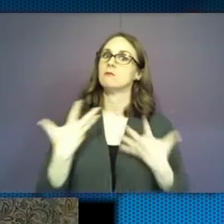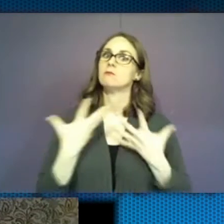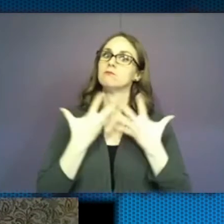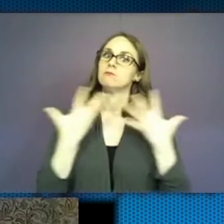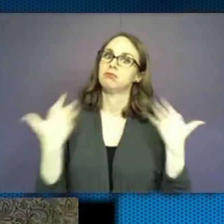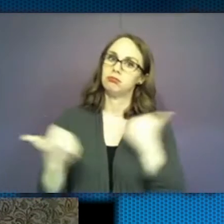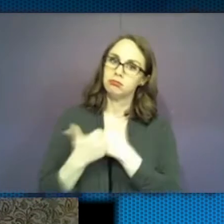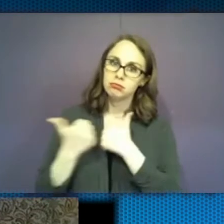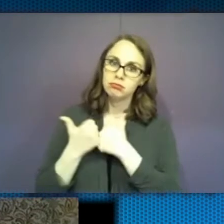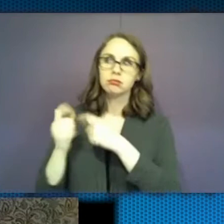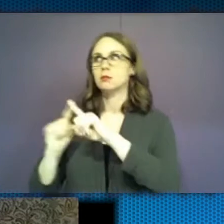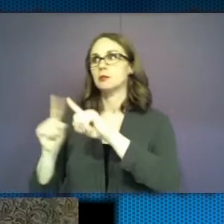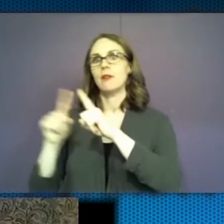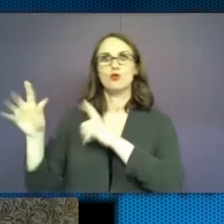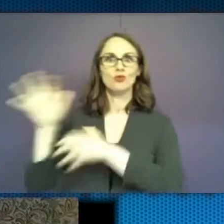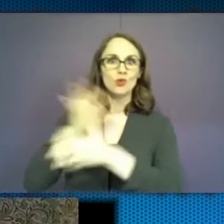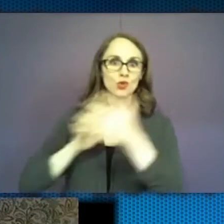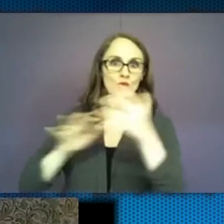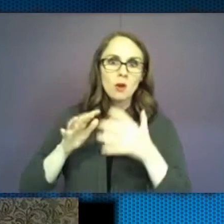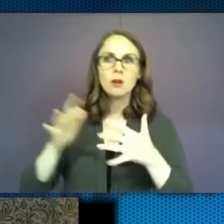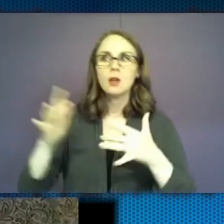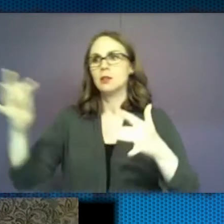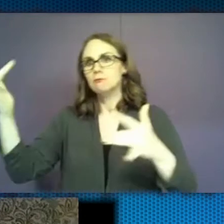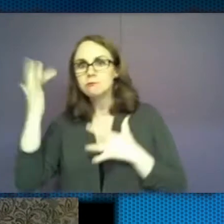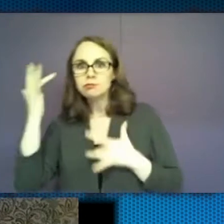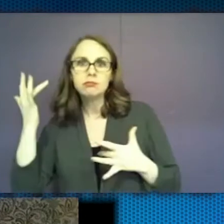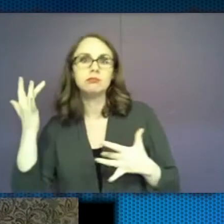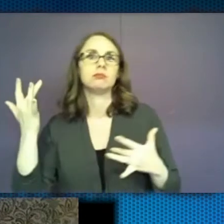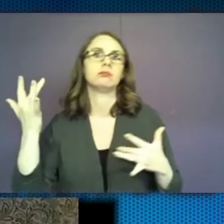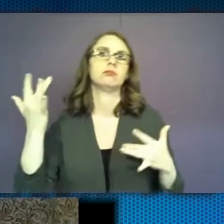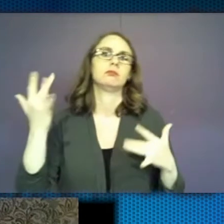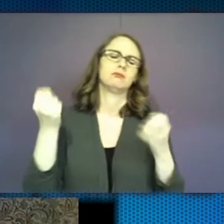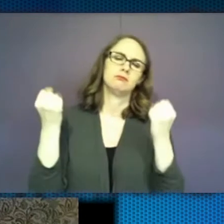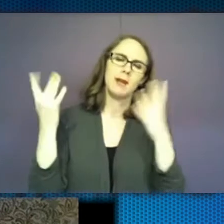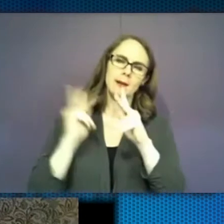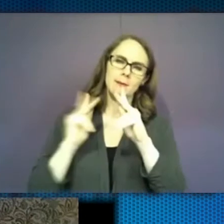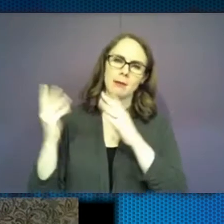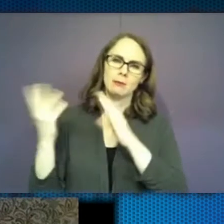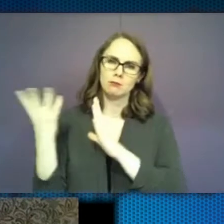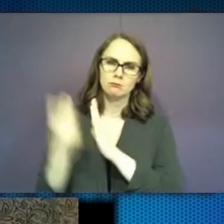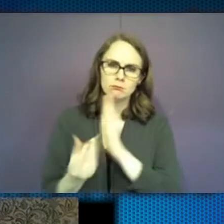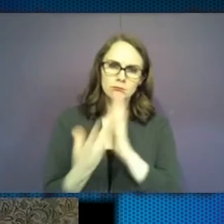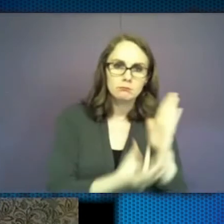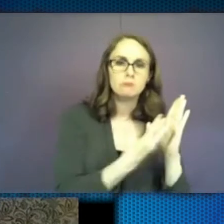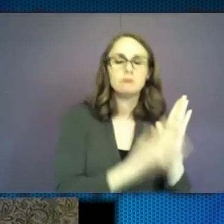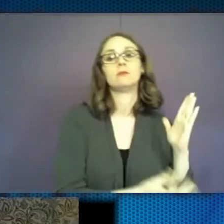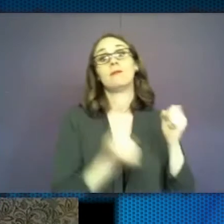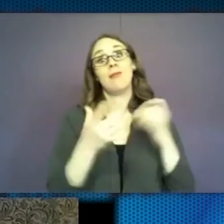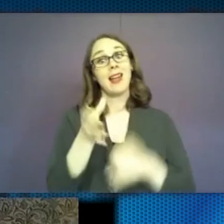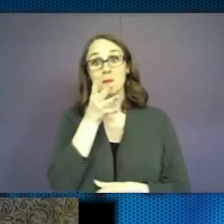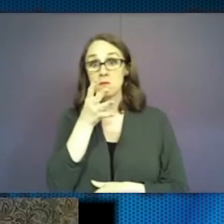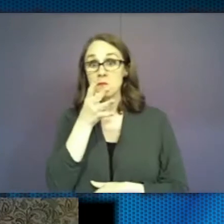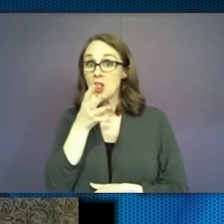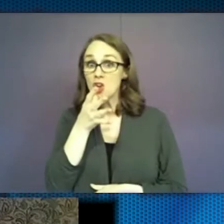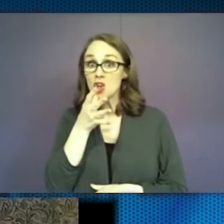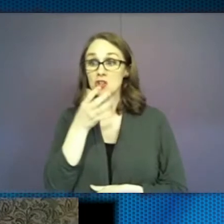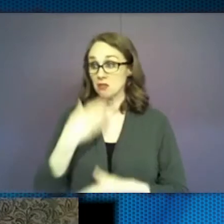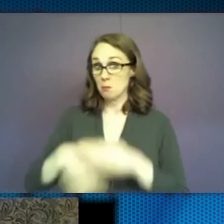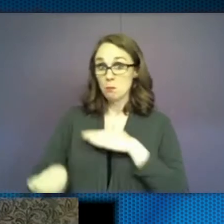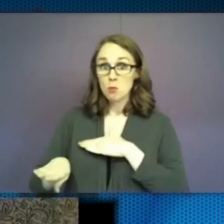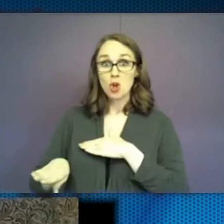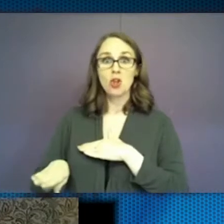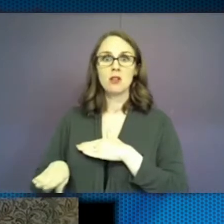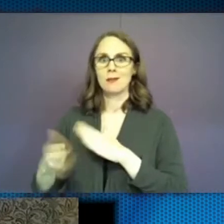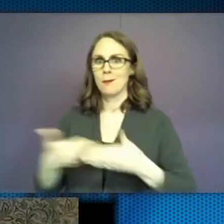between storms, sickness, dozens of people dying, many of them mothers after giving birth